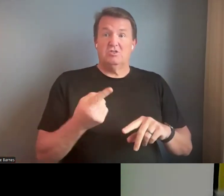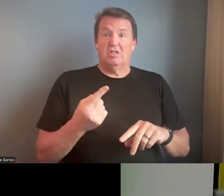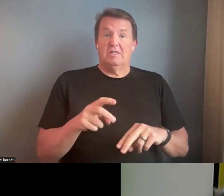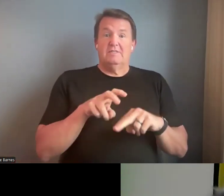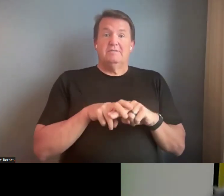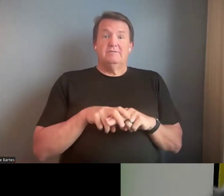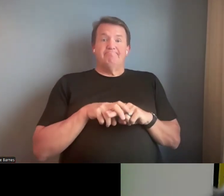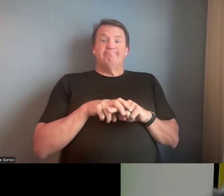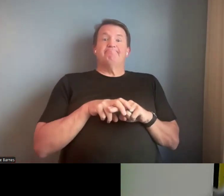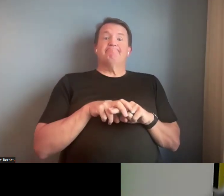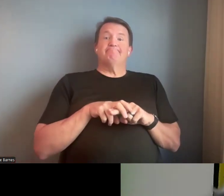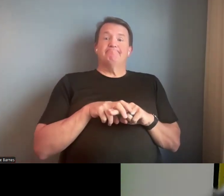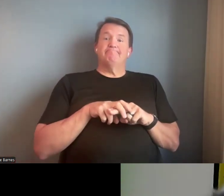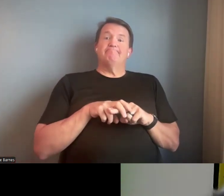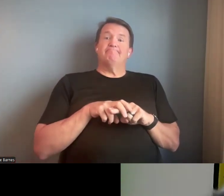in your chair,